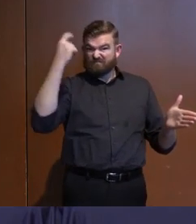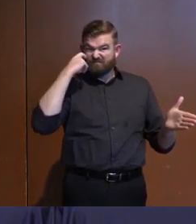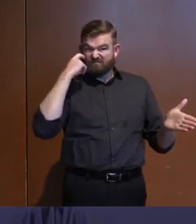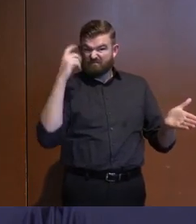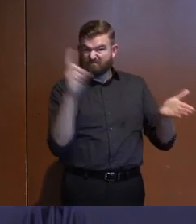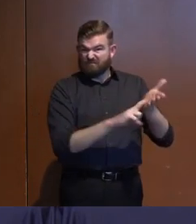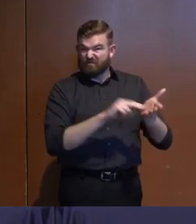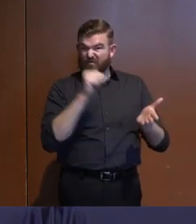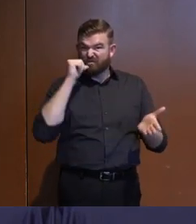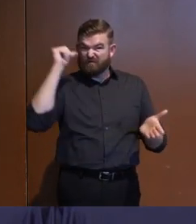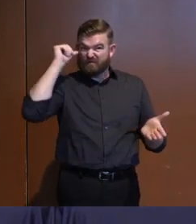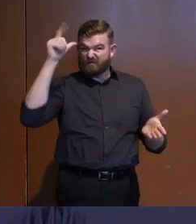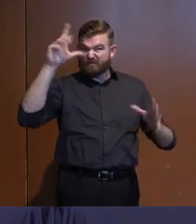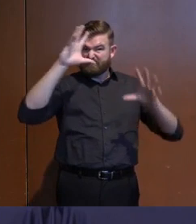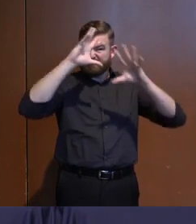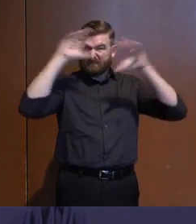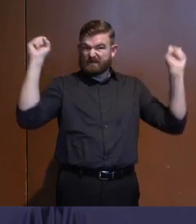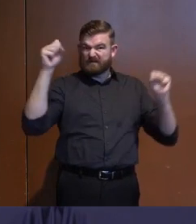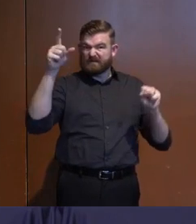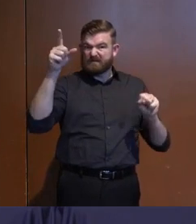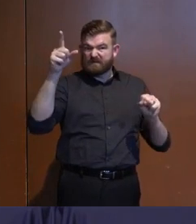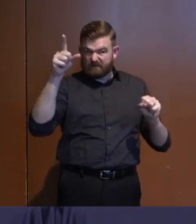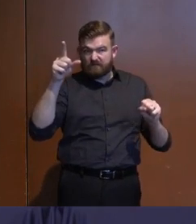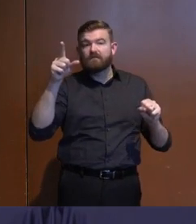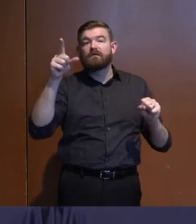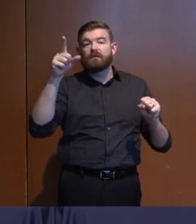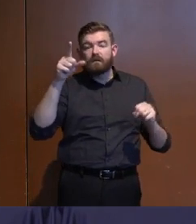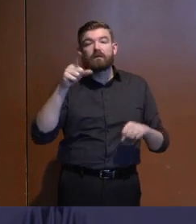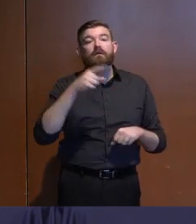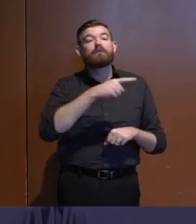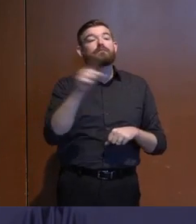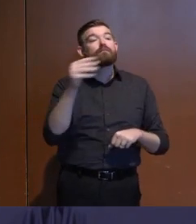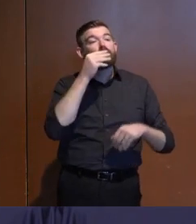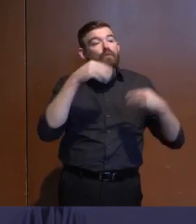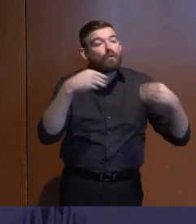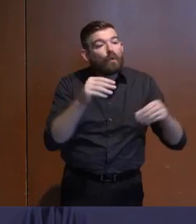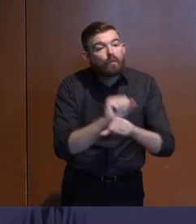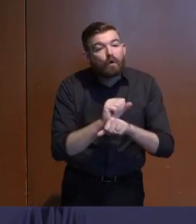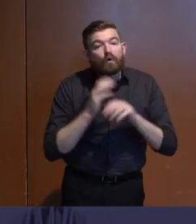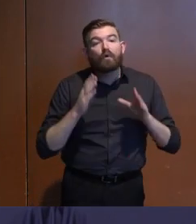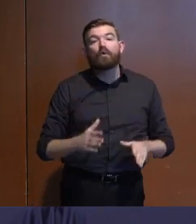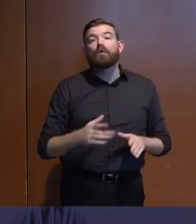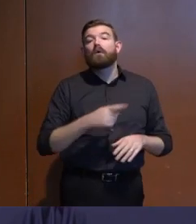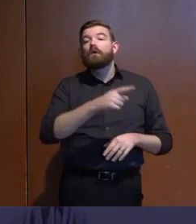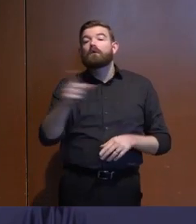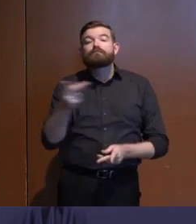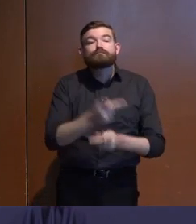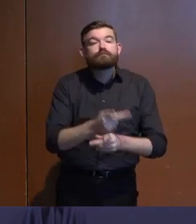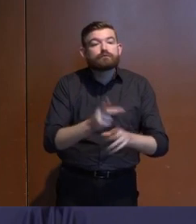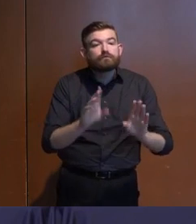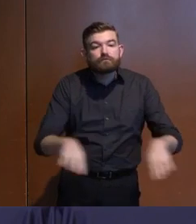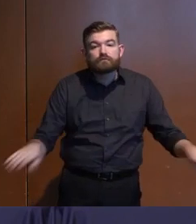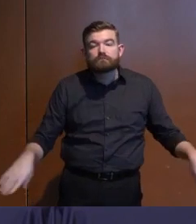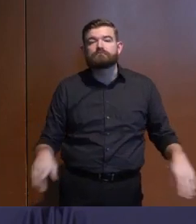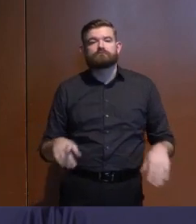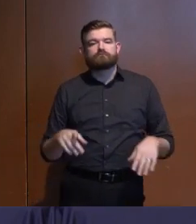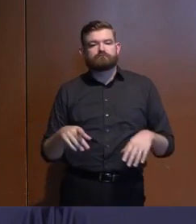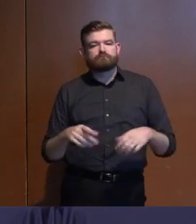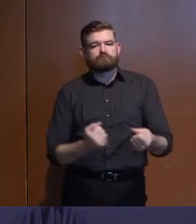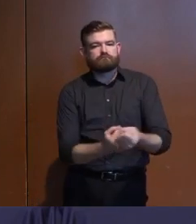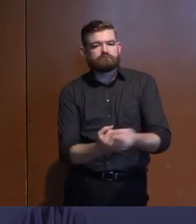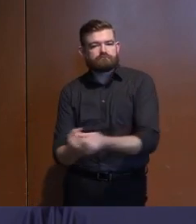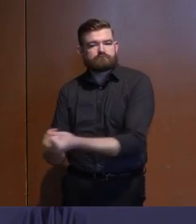retail workers in the provision for daycare support, which I think is a great point. And Stewart makes another point. Still, in